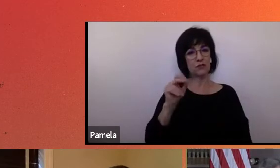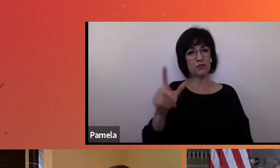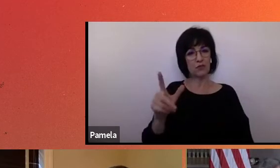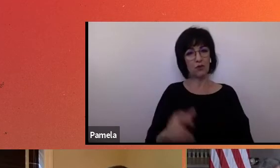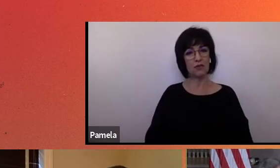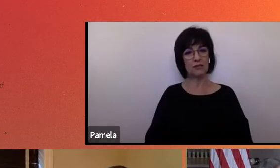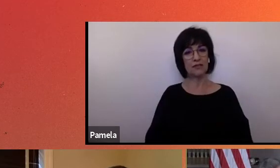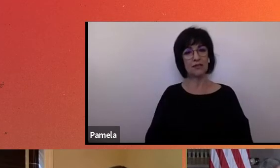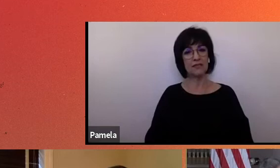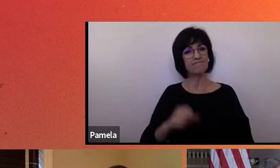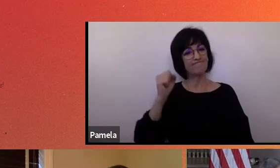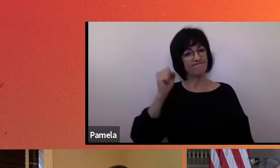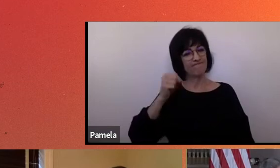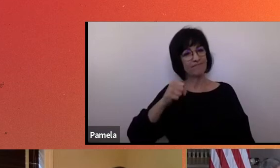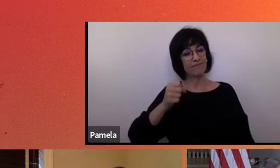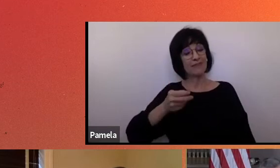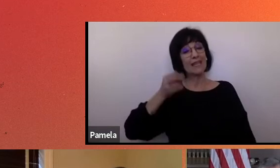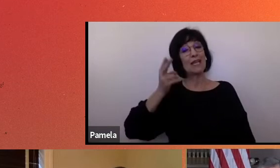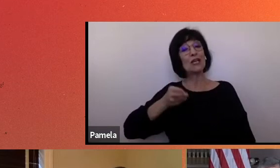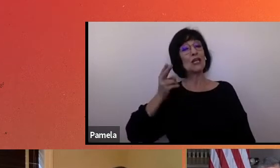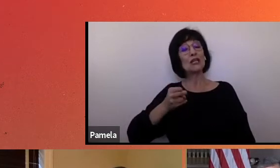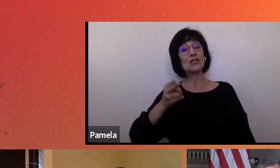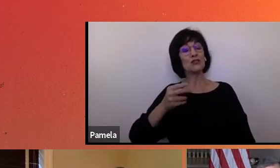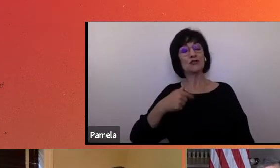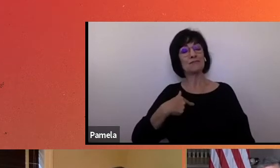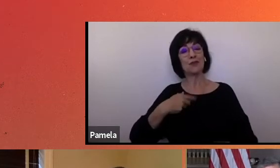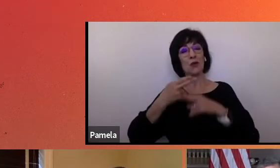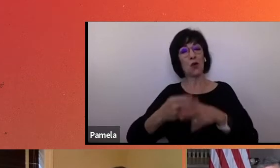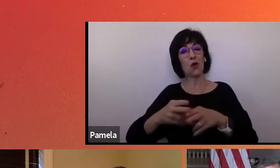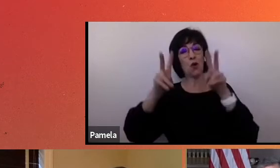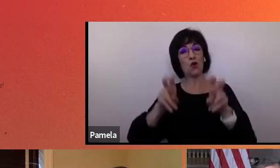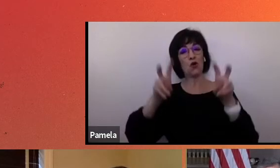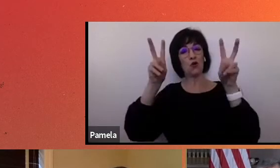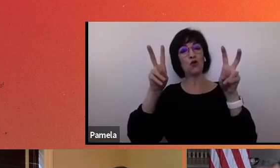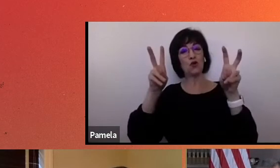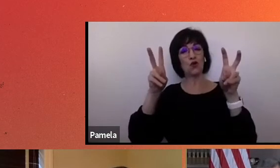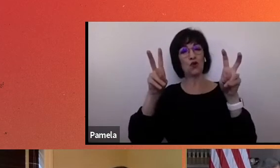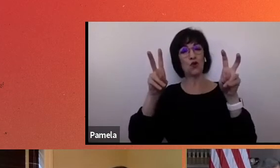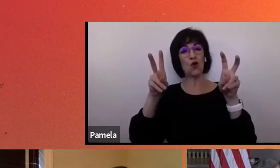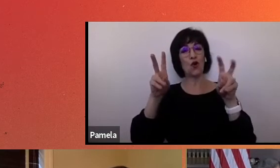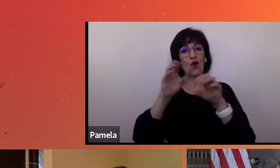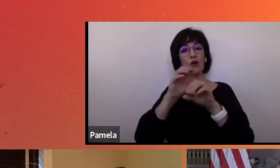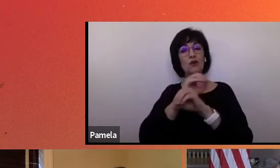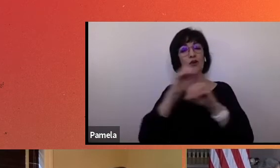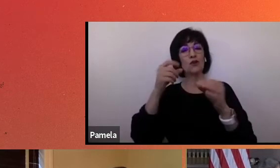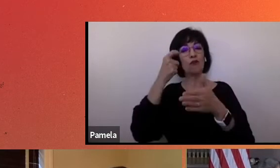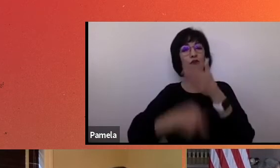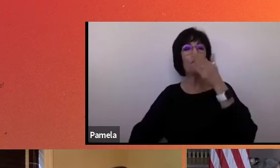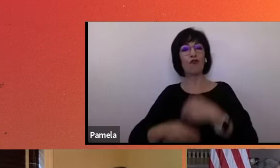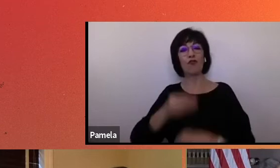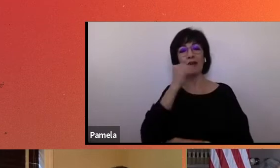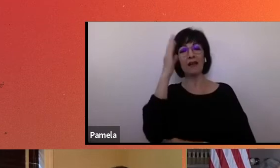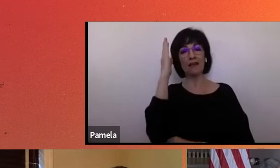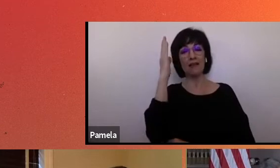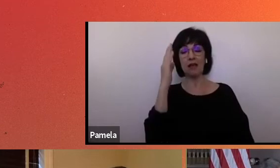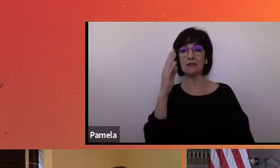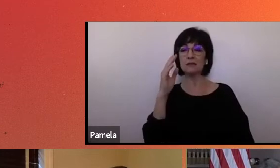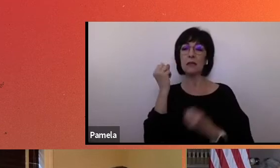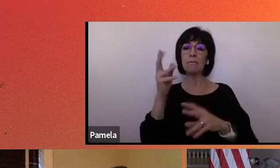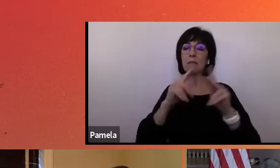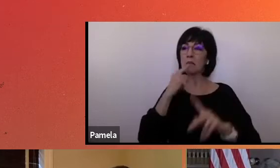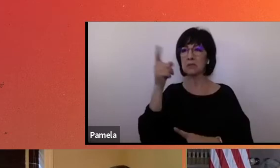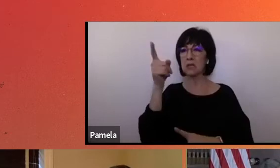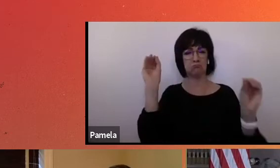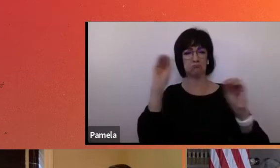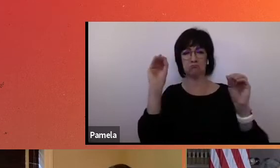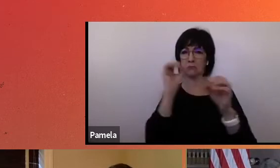history is the great free lunch. You hear that there's no such thing as a free lunch. Well, the only thing new in the world is